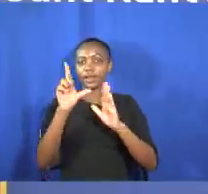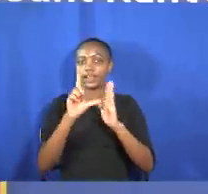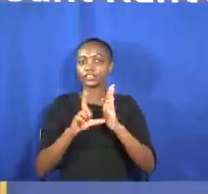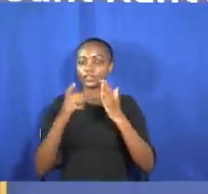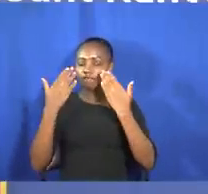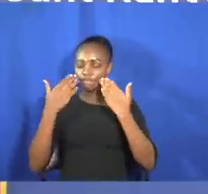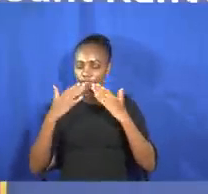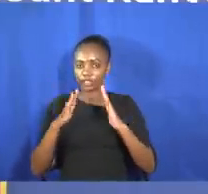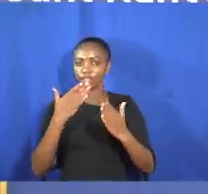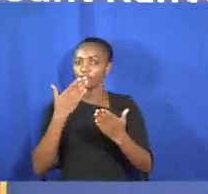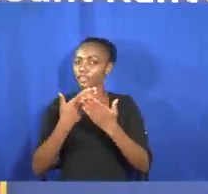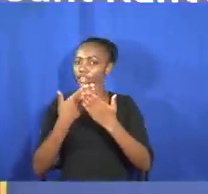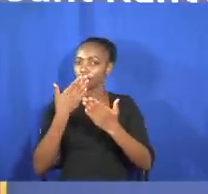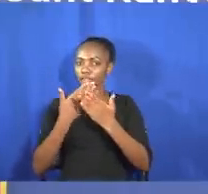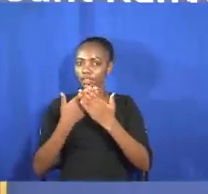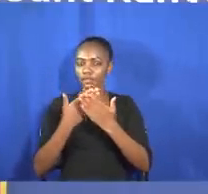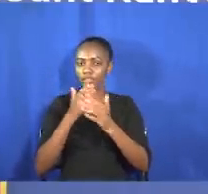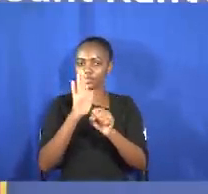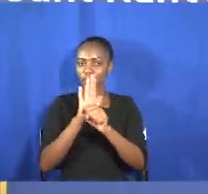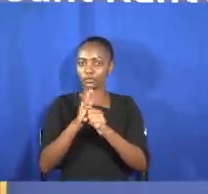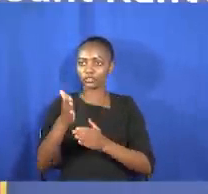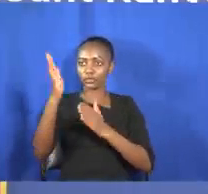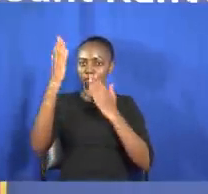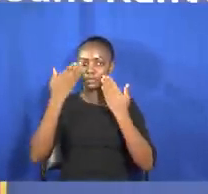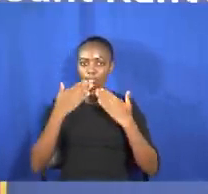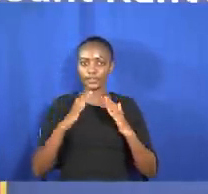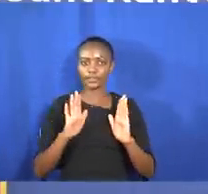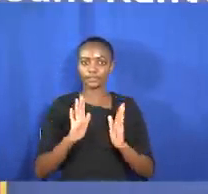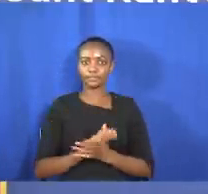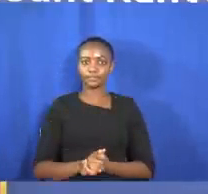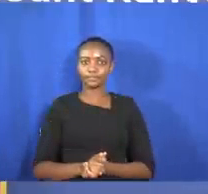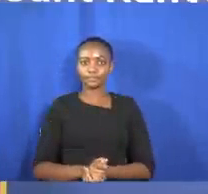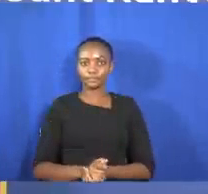today's class. I thank you most sincerely for listening to me. God bless you.